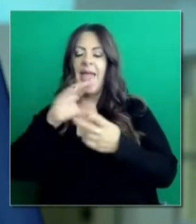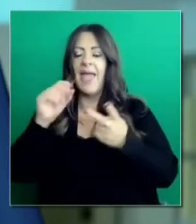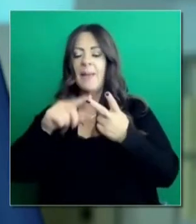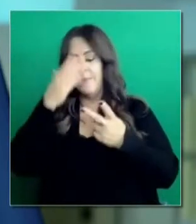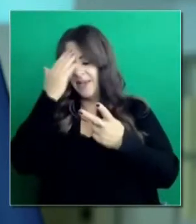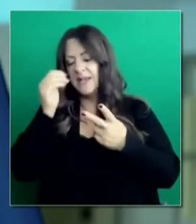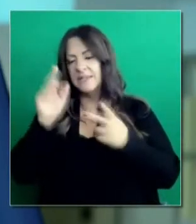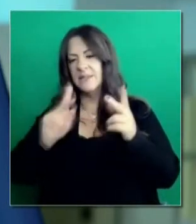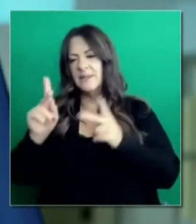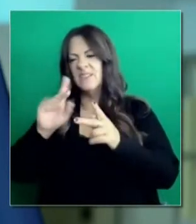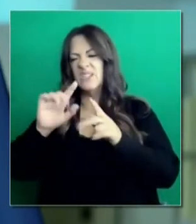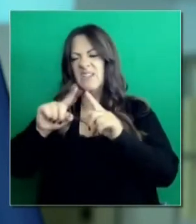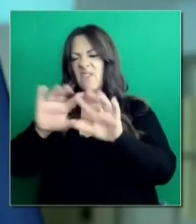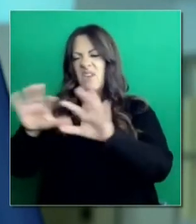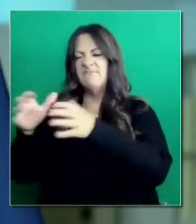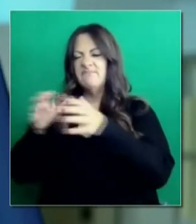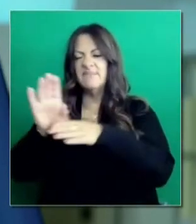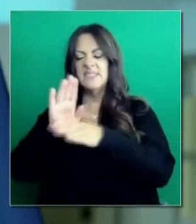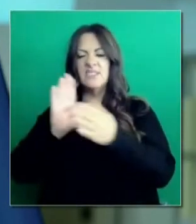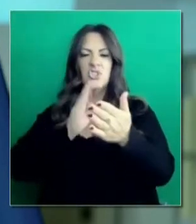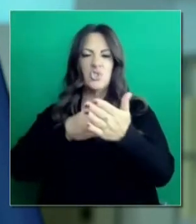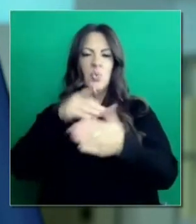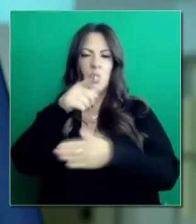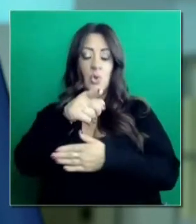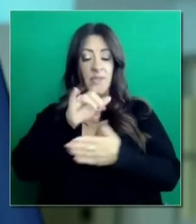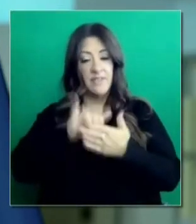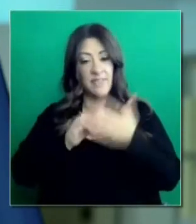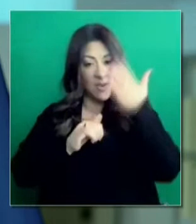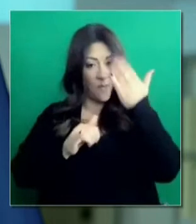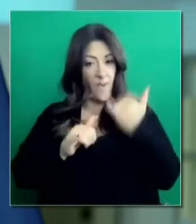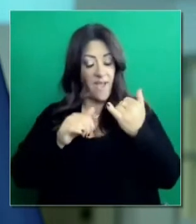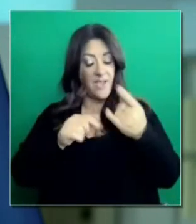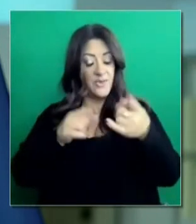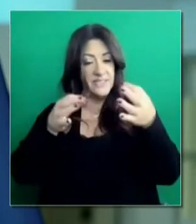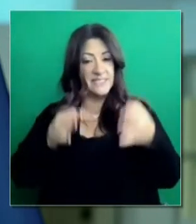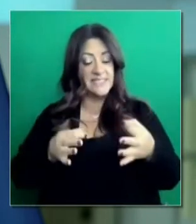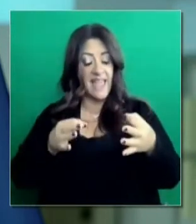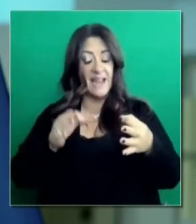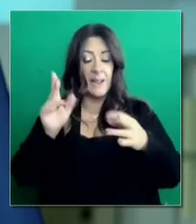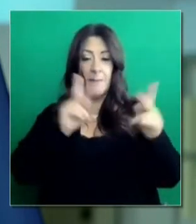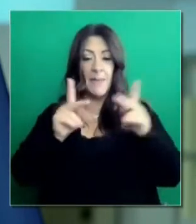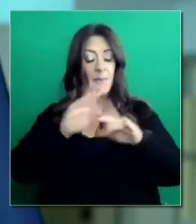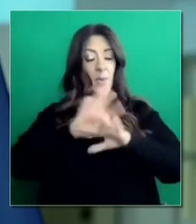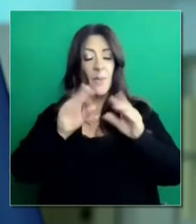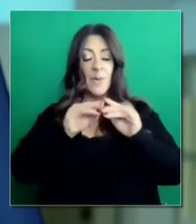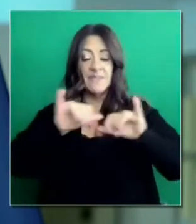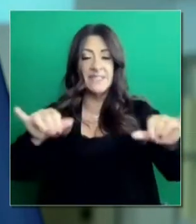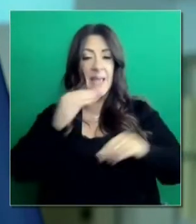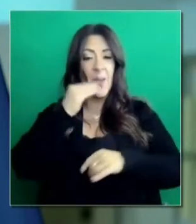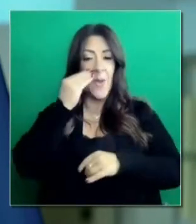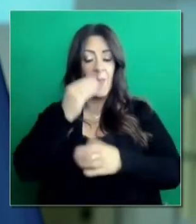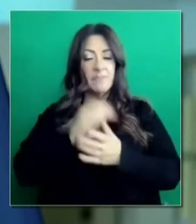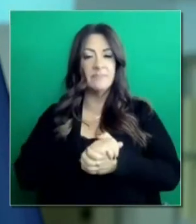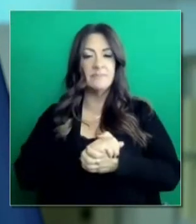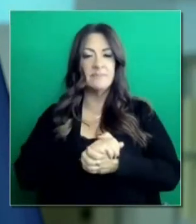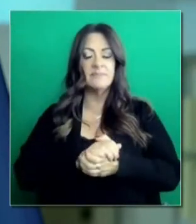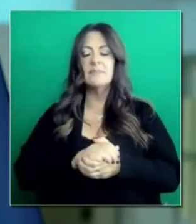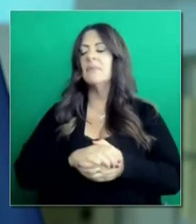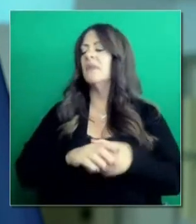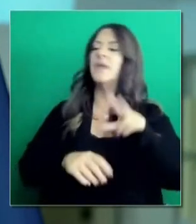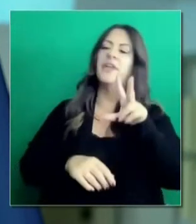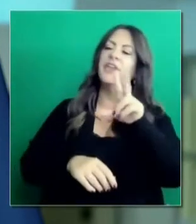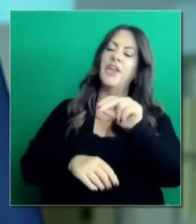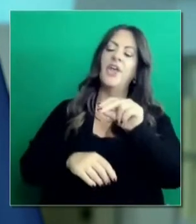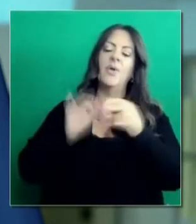off of that. I want to give you a chance to respond to people that are saying that. Yeah, that's just complete, utter nonsense. So let's just dispense